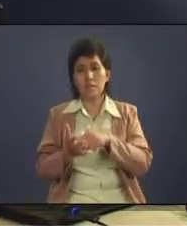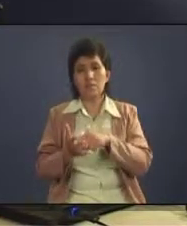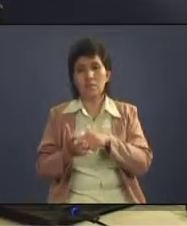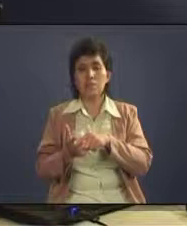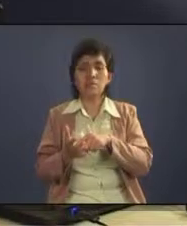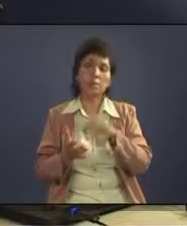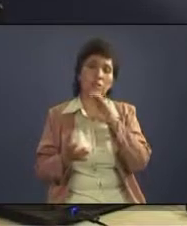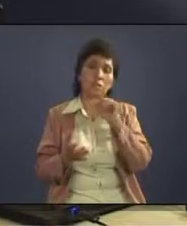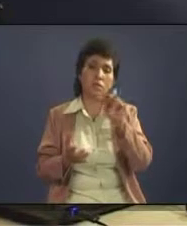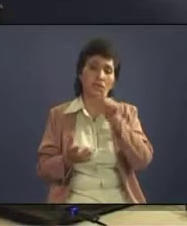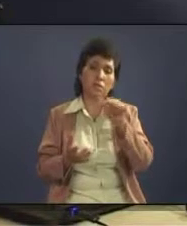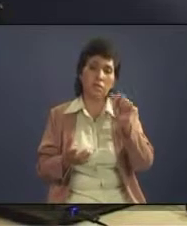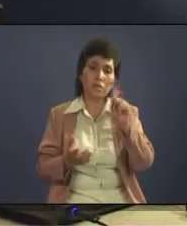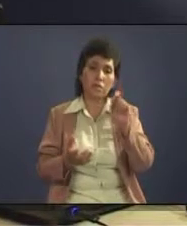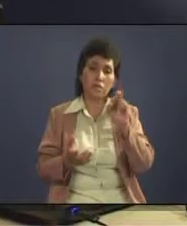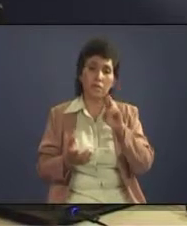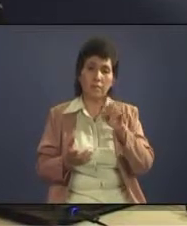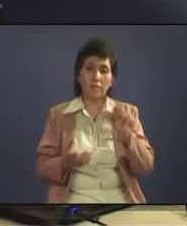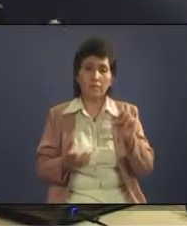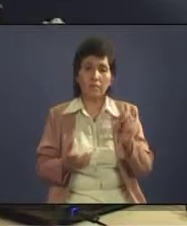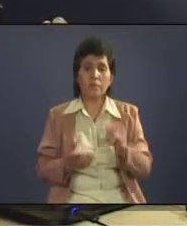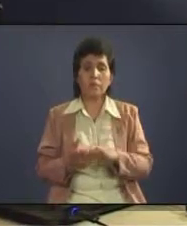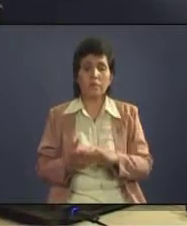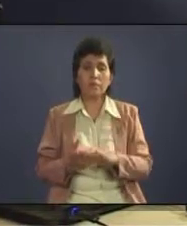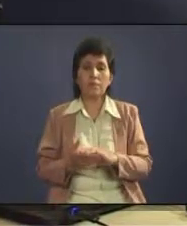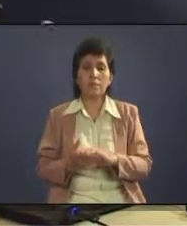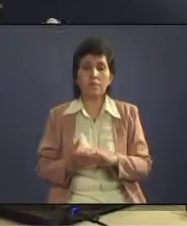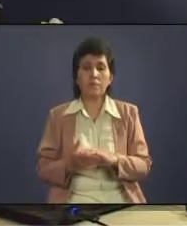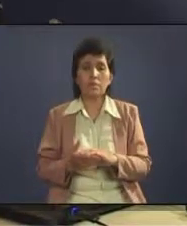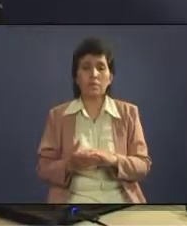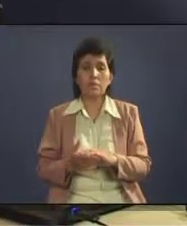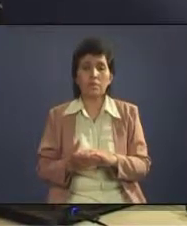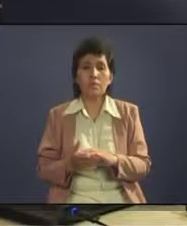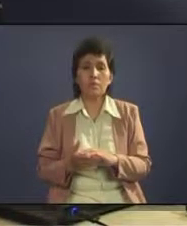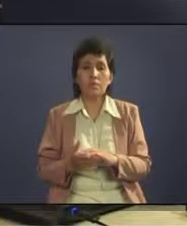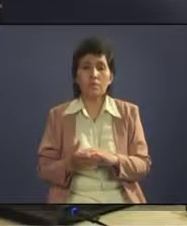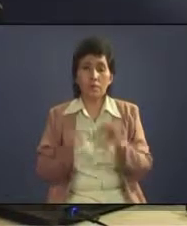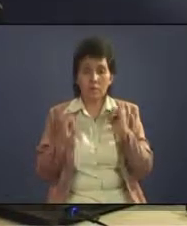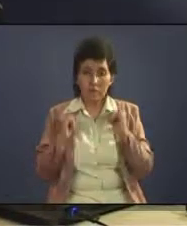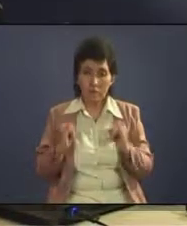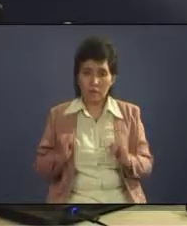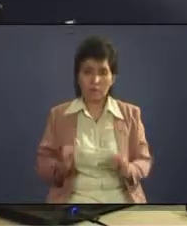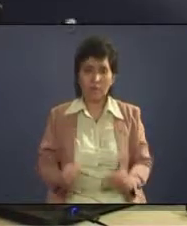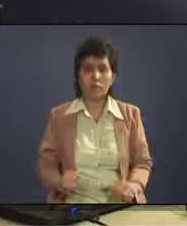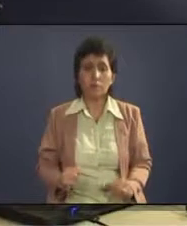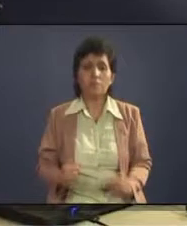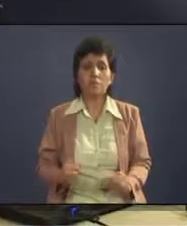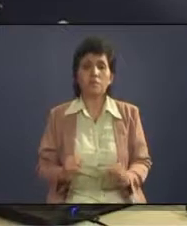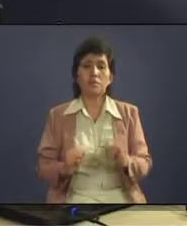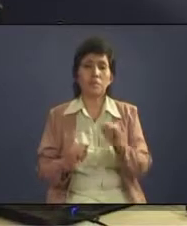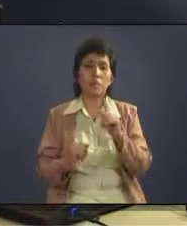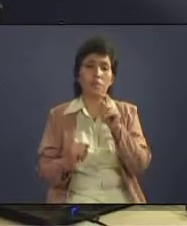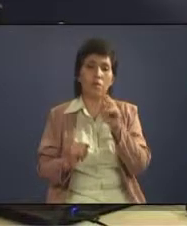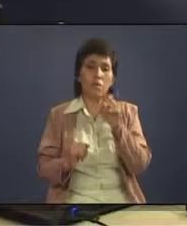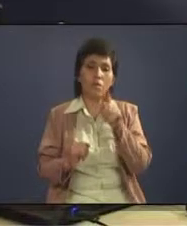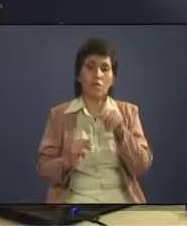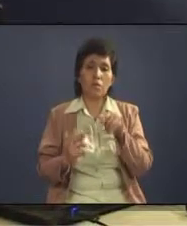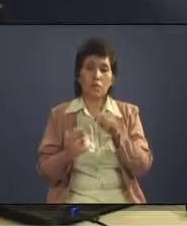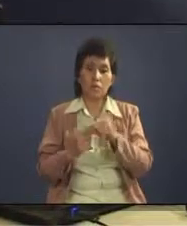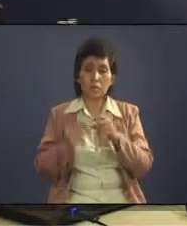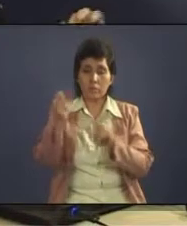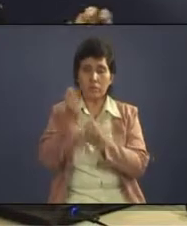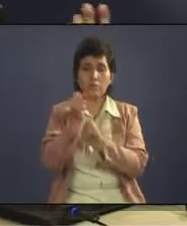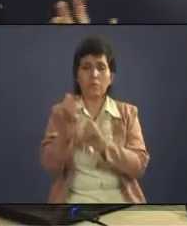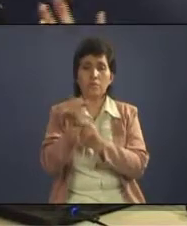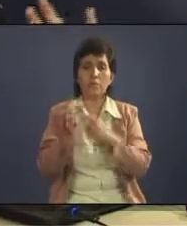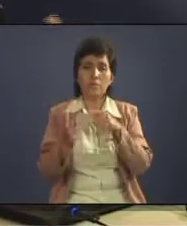It doesn't set within the individual. The individual is not powerful enough to support this theory.